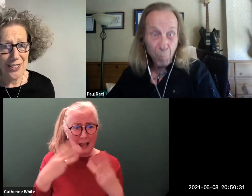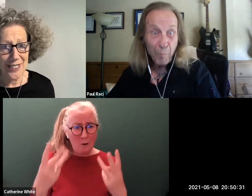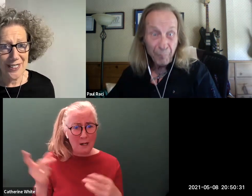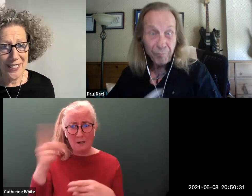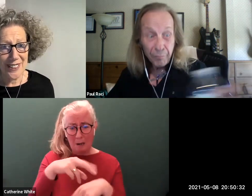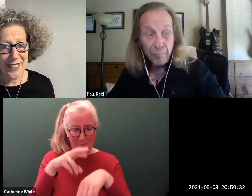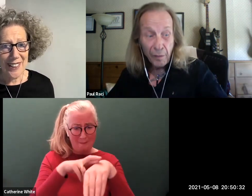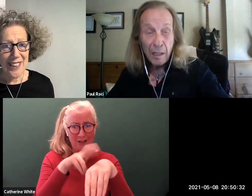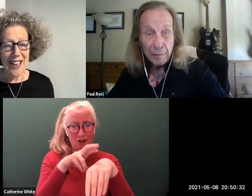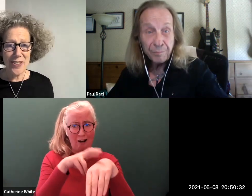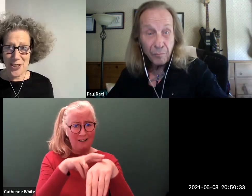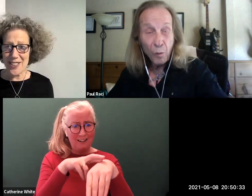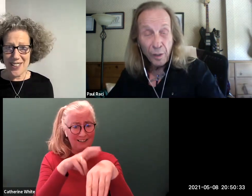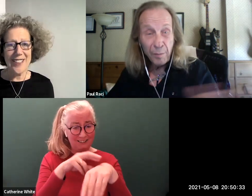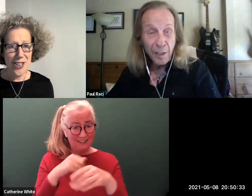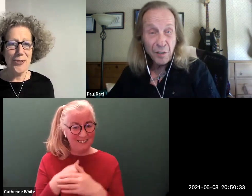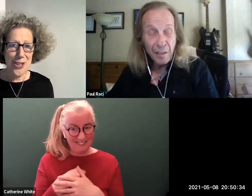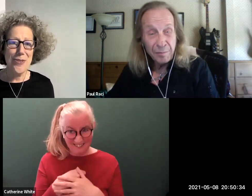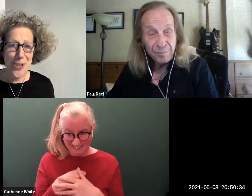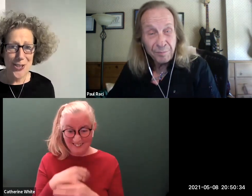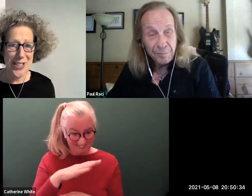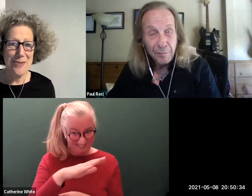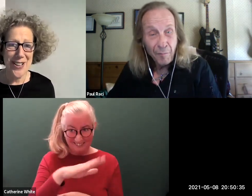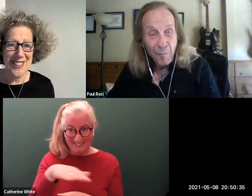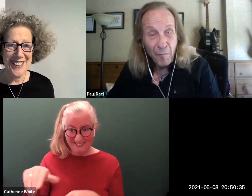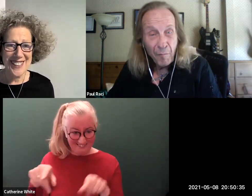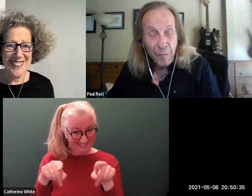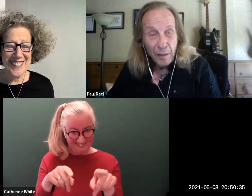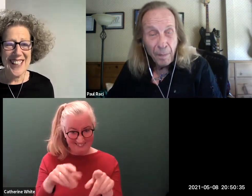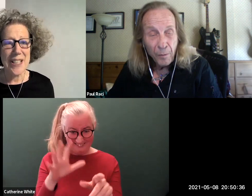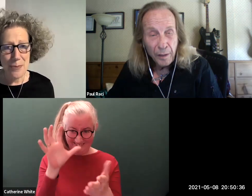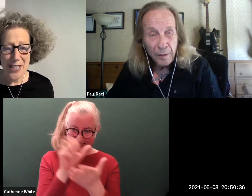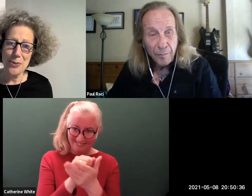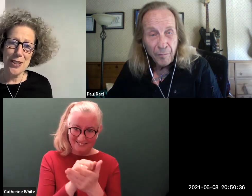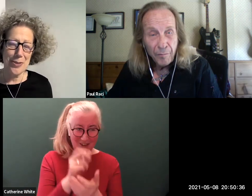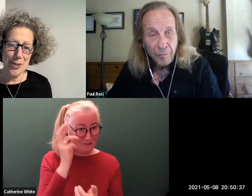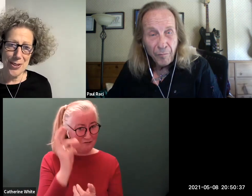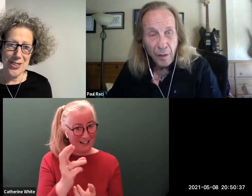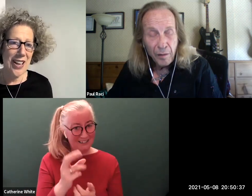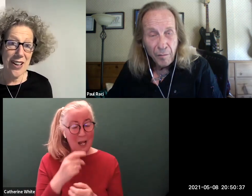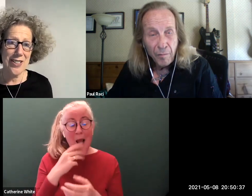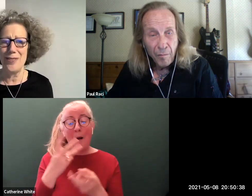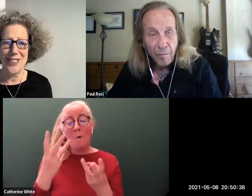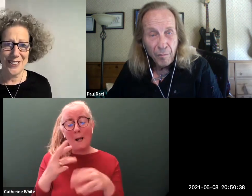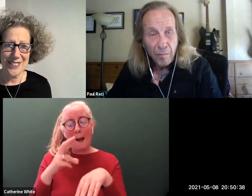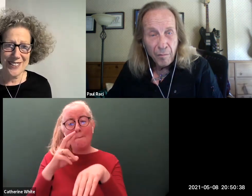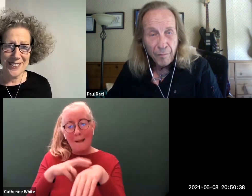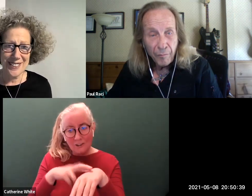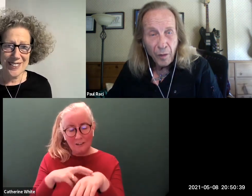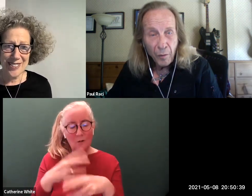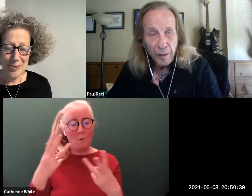better." And I thought, Wouldn't that be kid, nice? you've got it in one. It's a Right. better world we want, a kinder